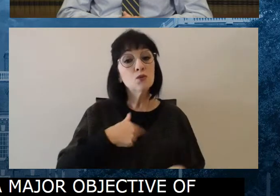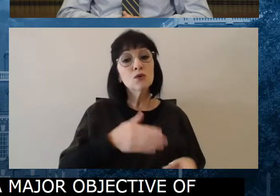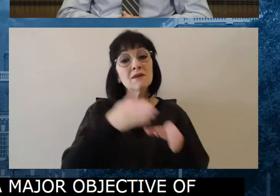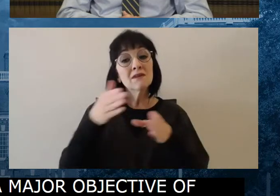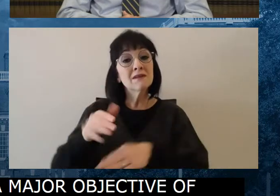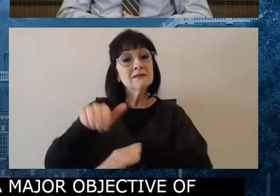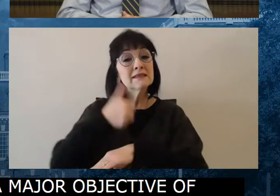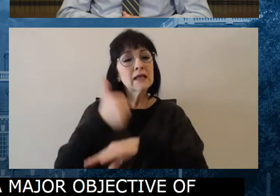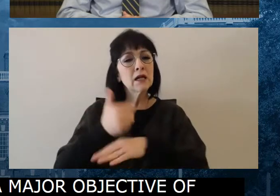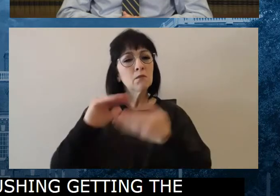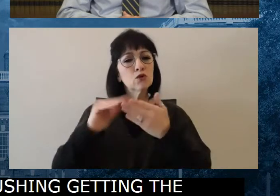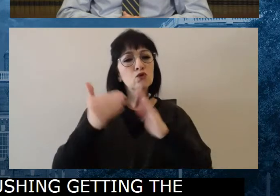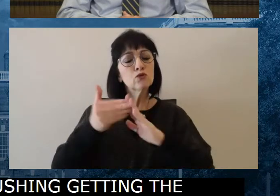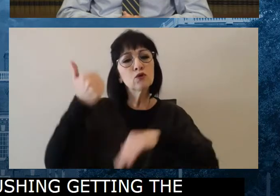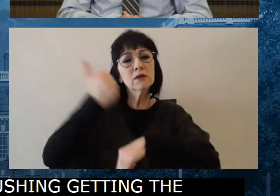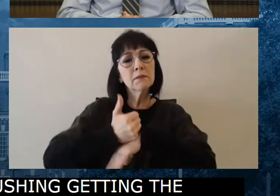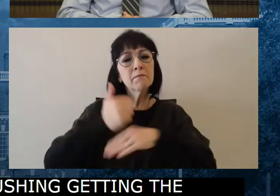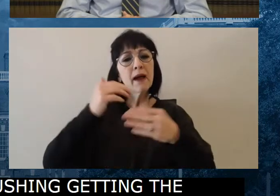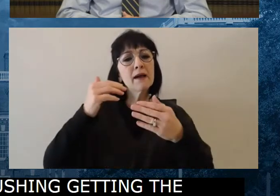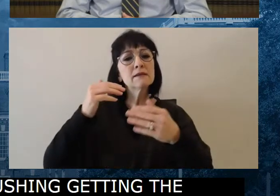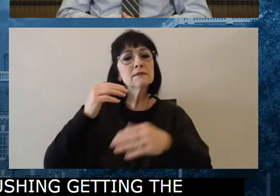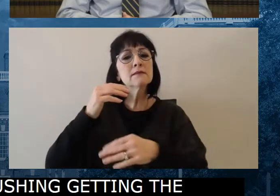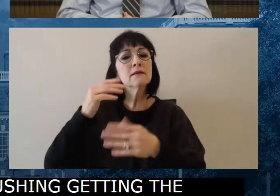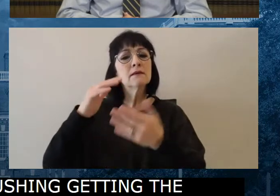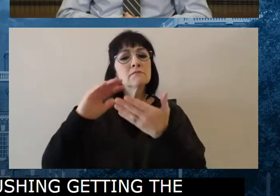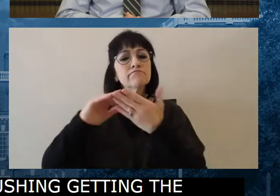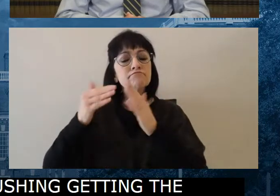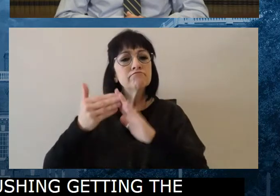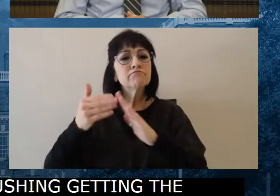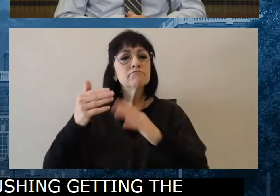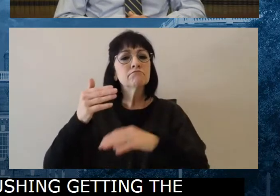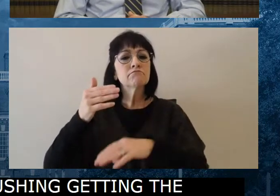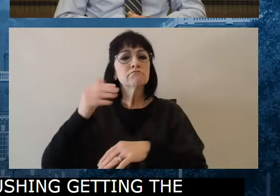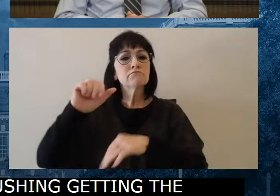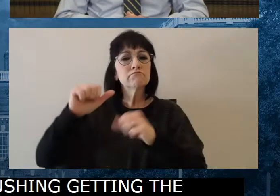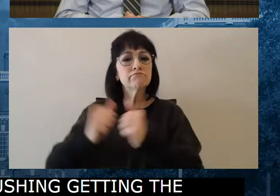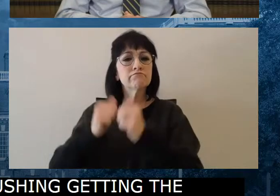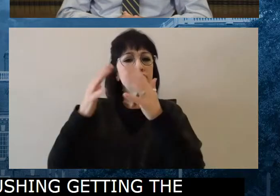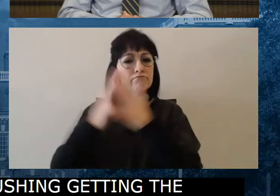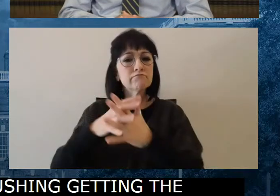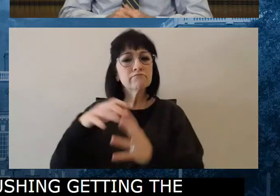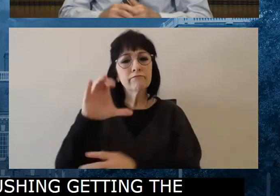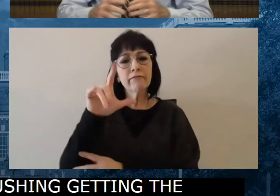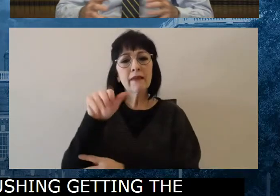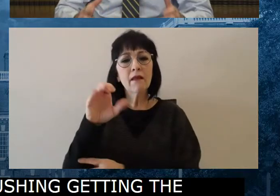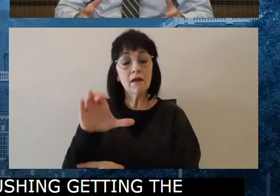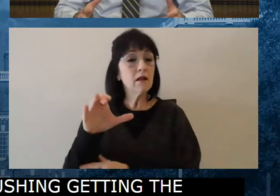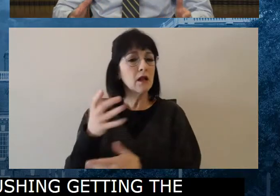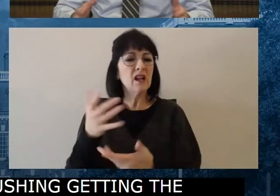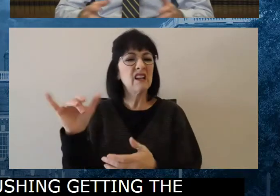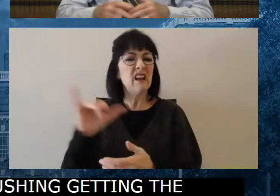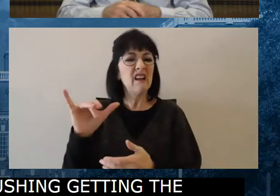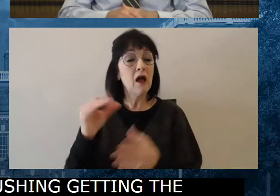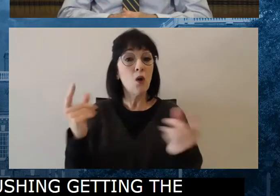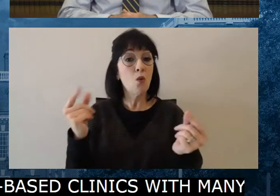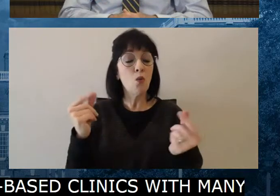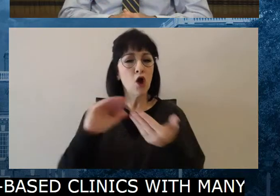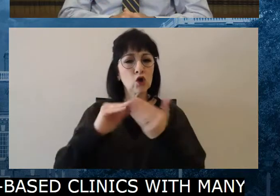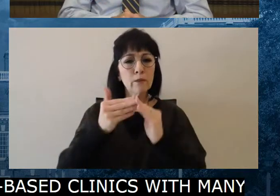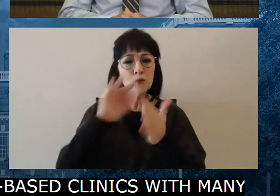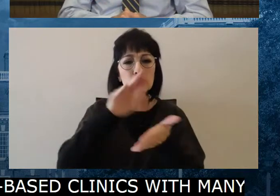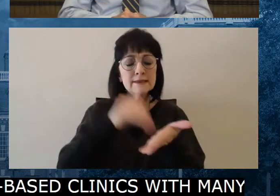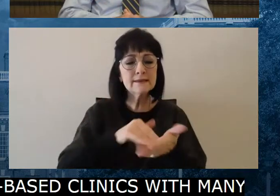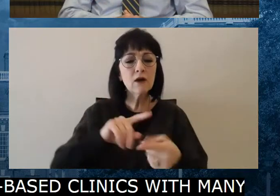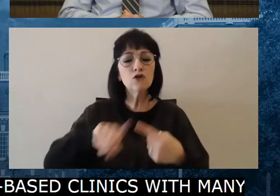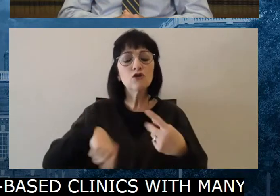including churches and community service organizations. And folks, we're actually making phone calls out into